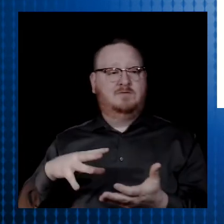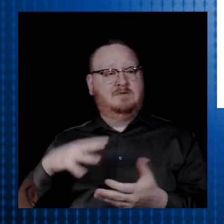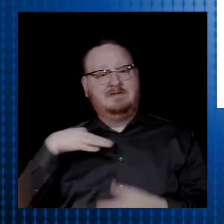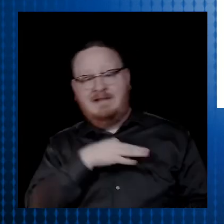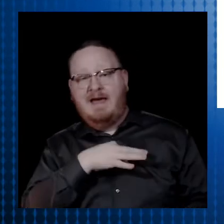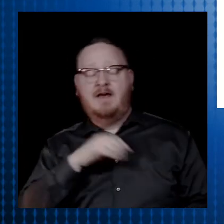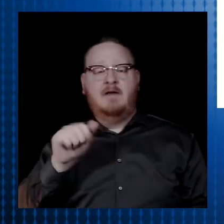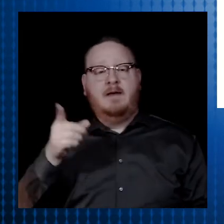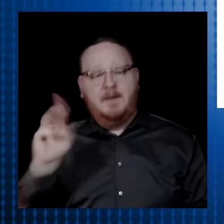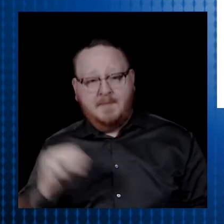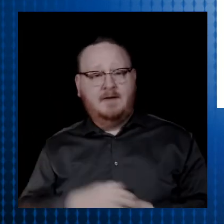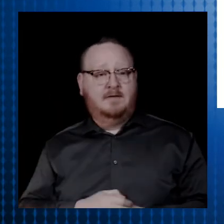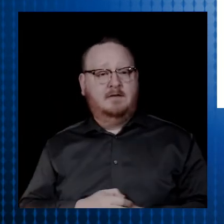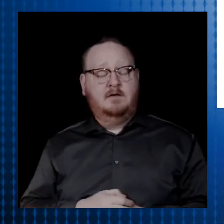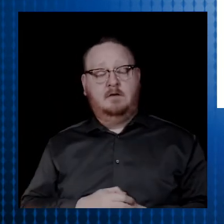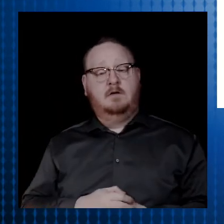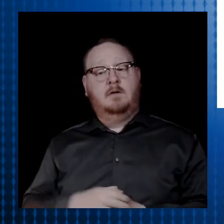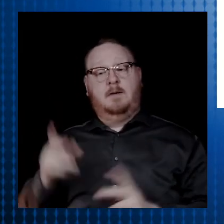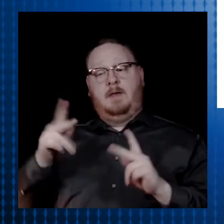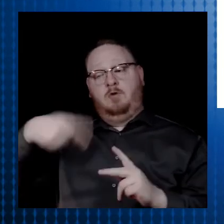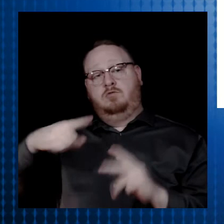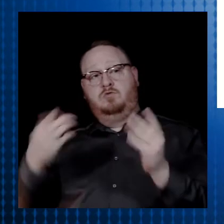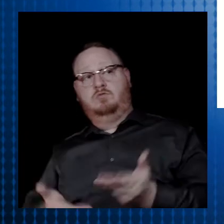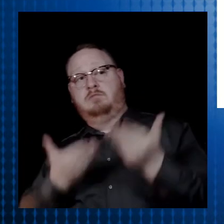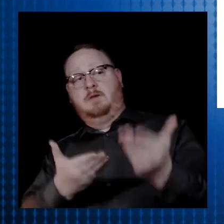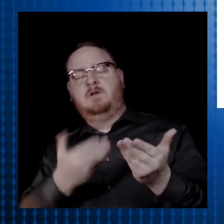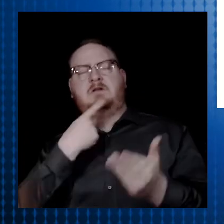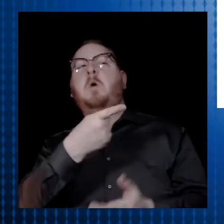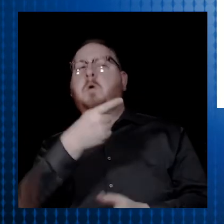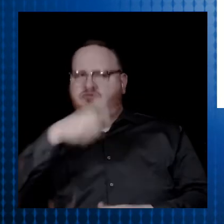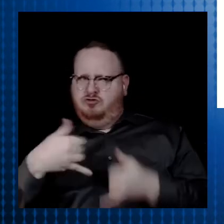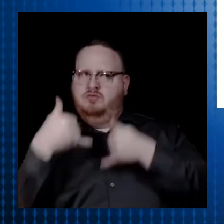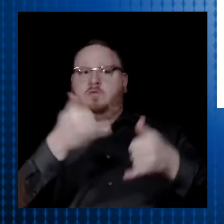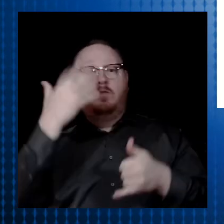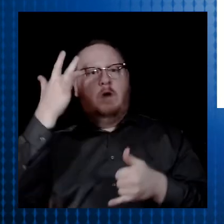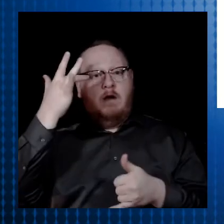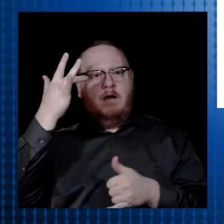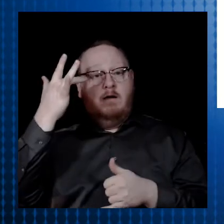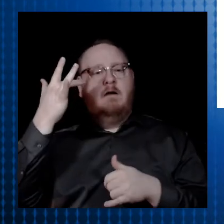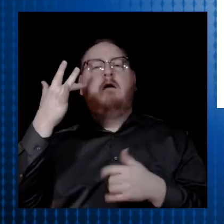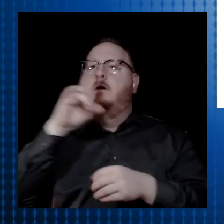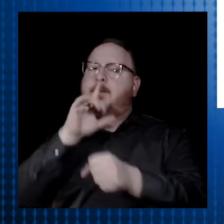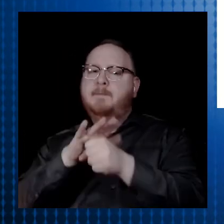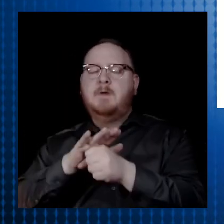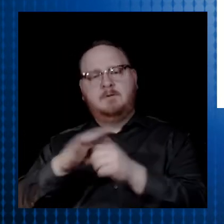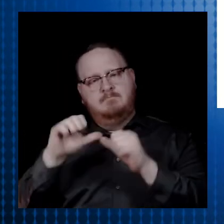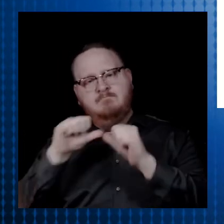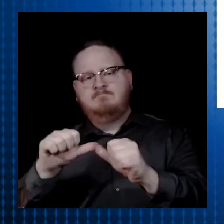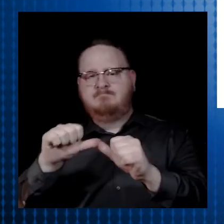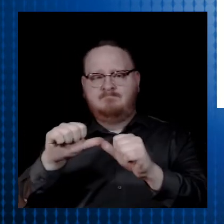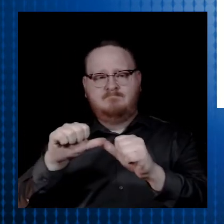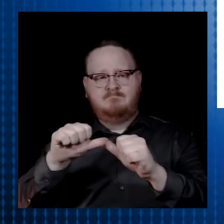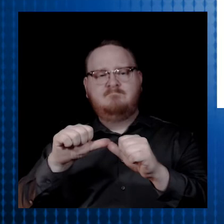Her nominators say that she deserves this award because of her commitment, dedication, and ability to make